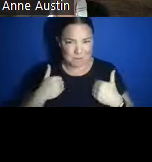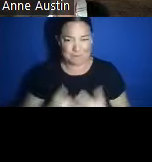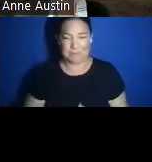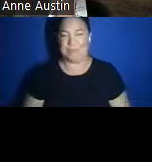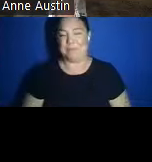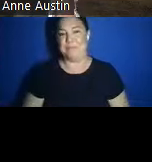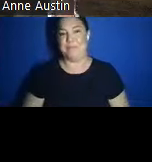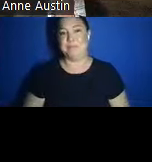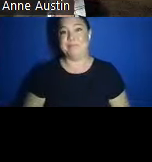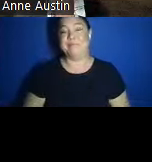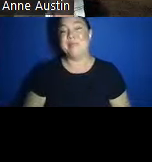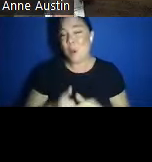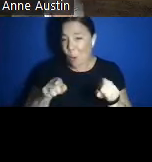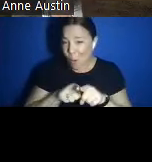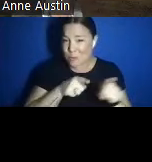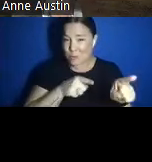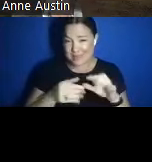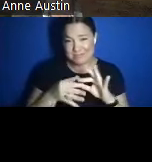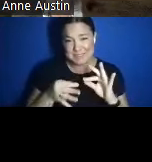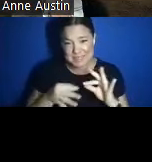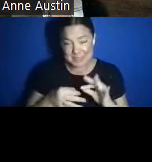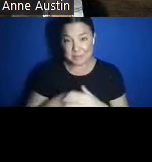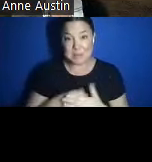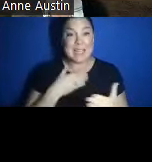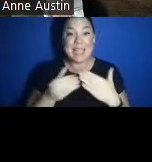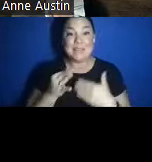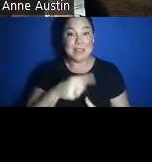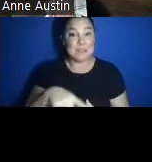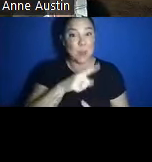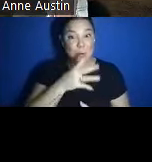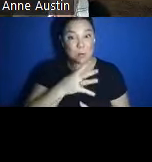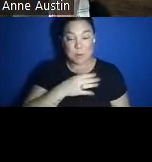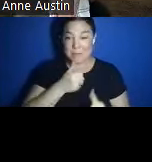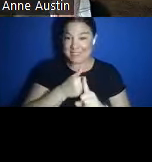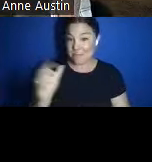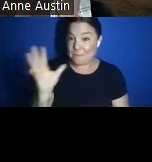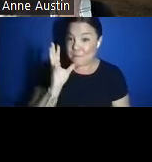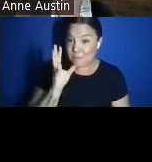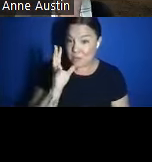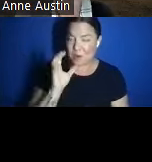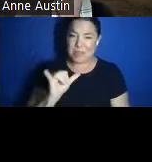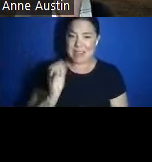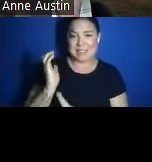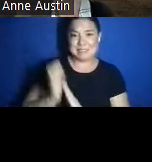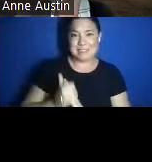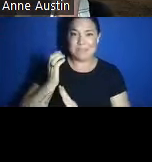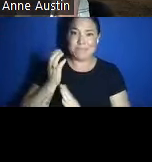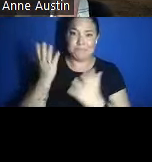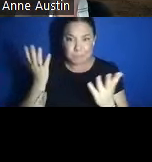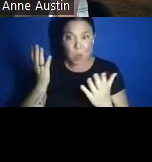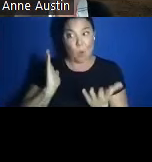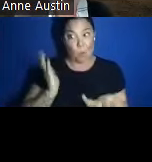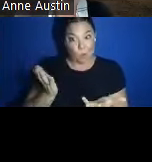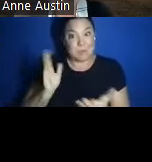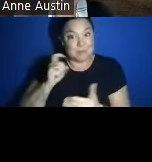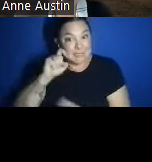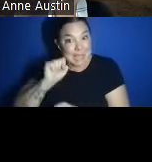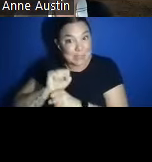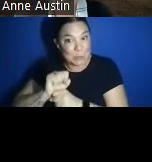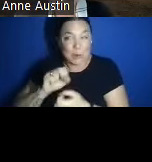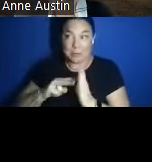He basically says that even if these women were mothers, it was almost by default of their connection with sex work,